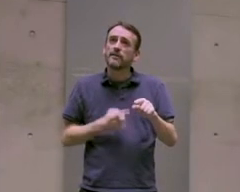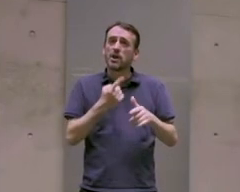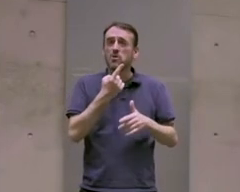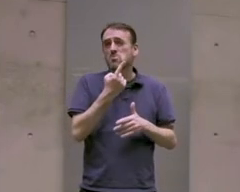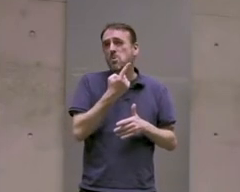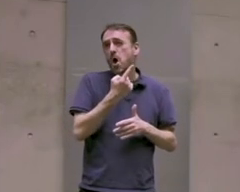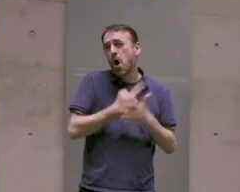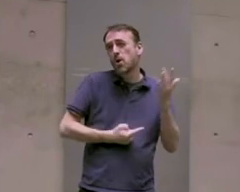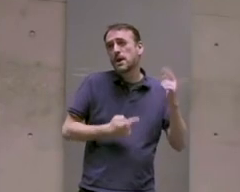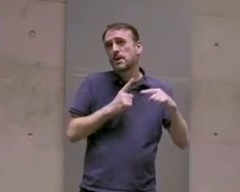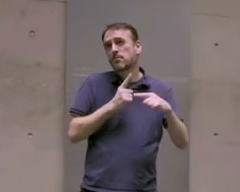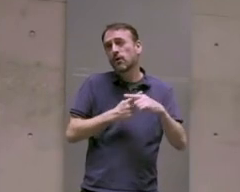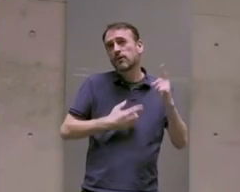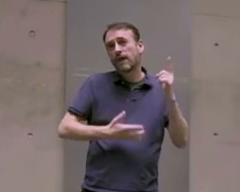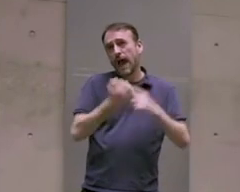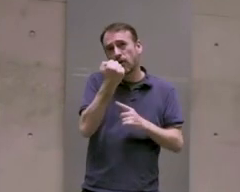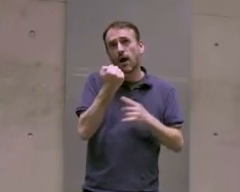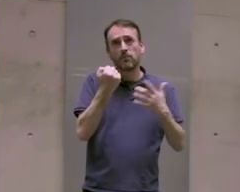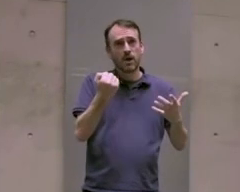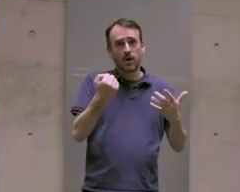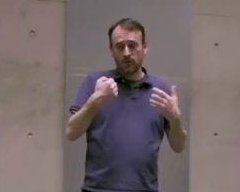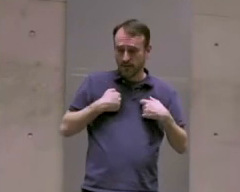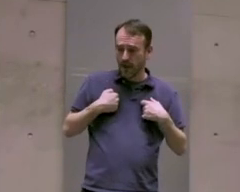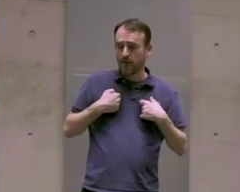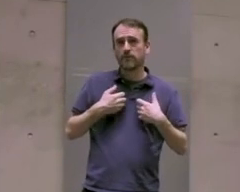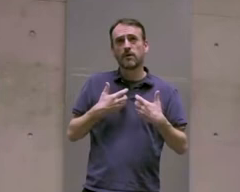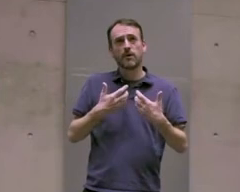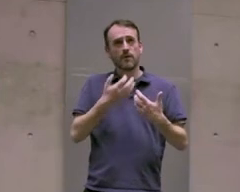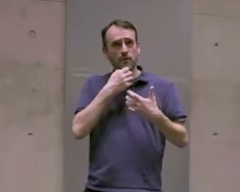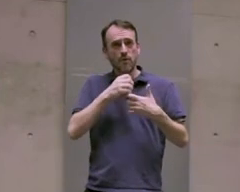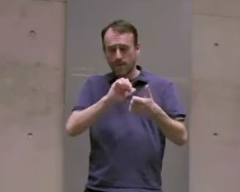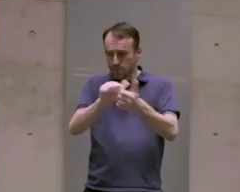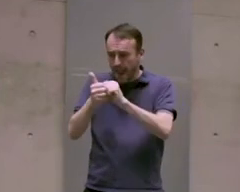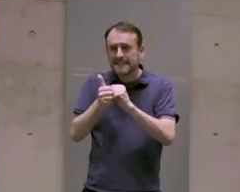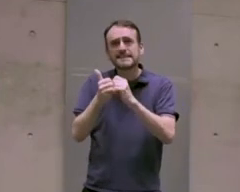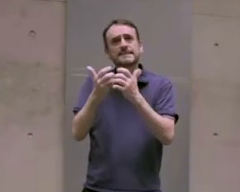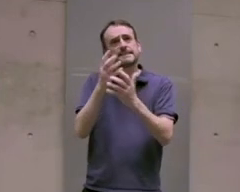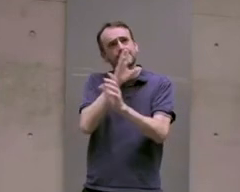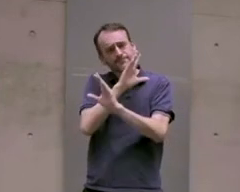just, so I do a podcast with a few friends called Play Watch Listen.